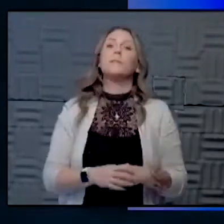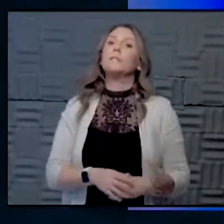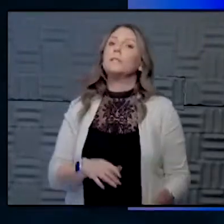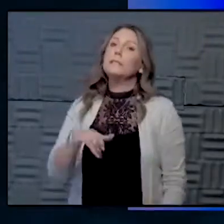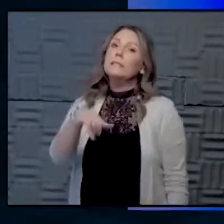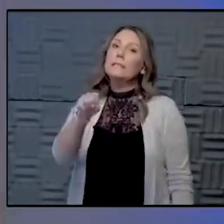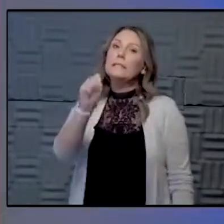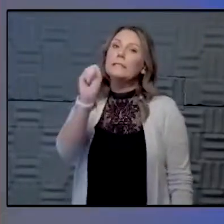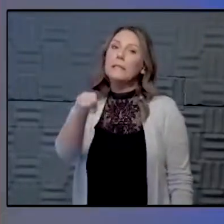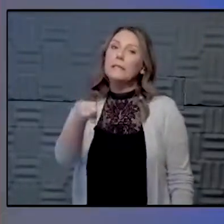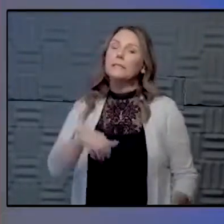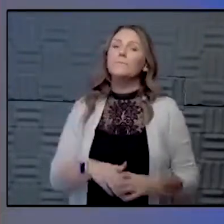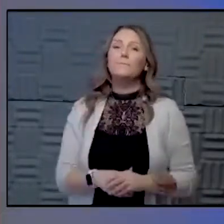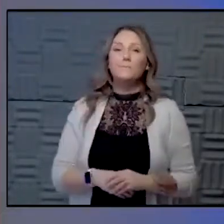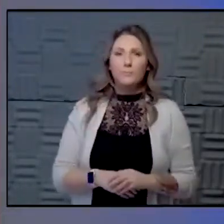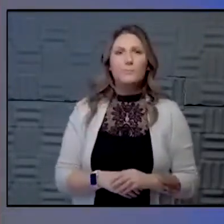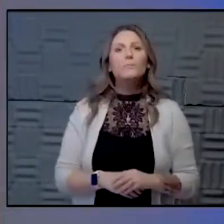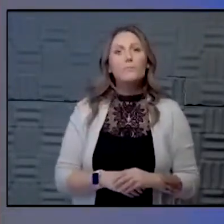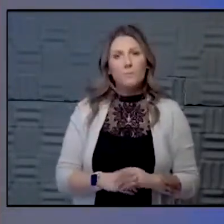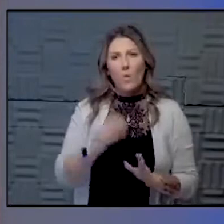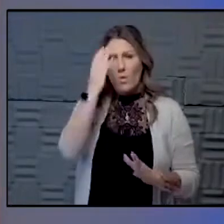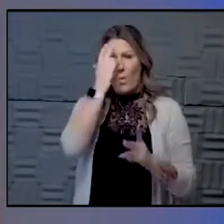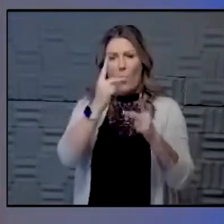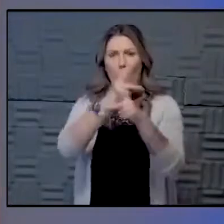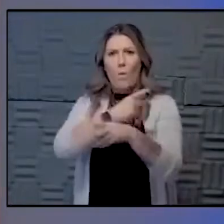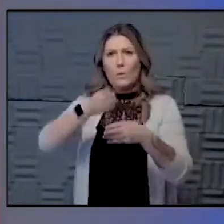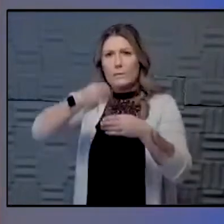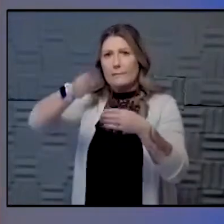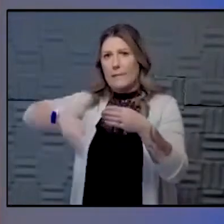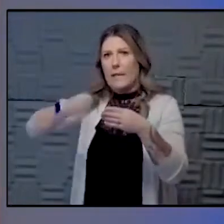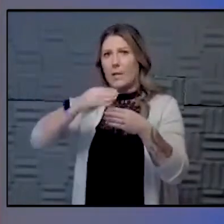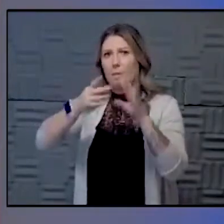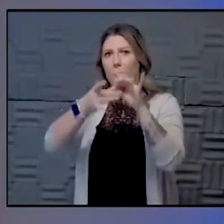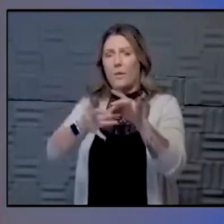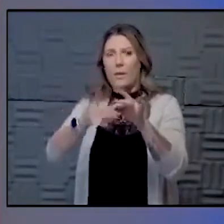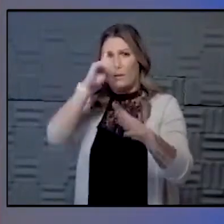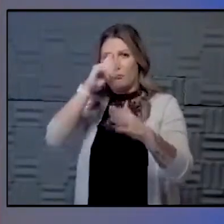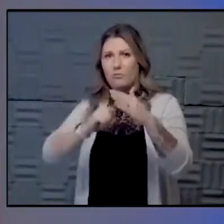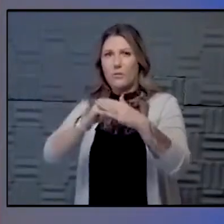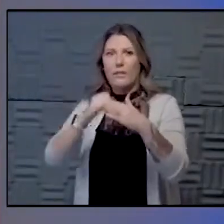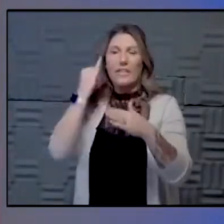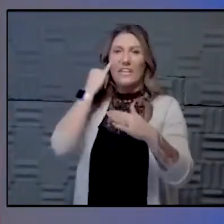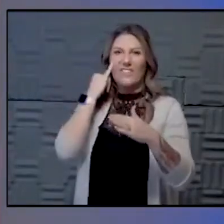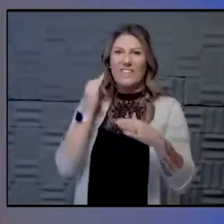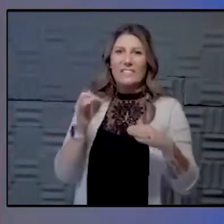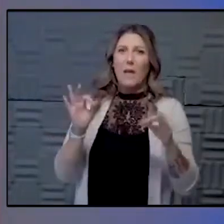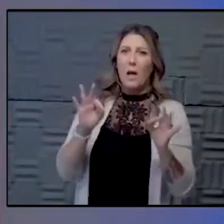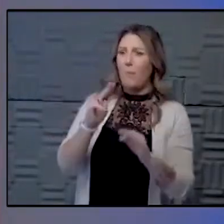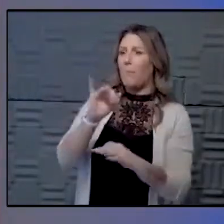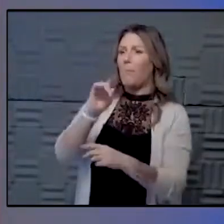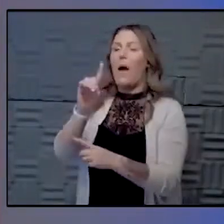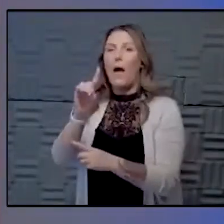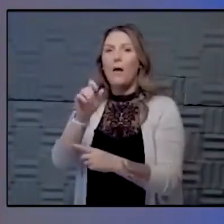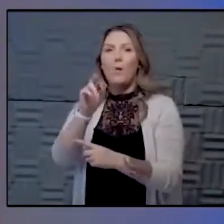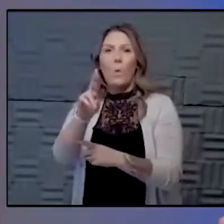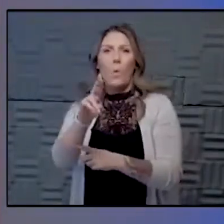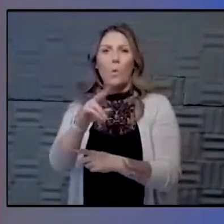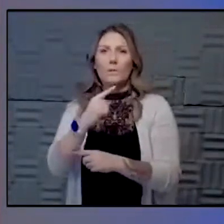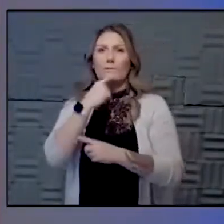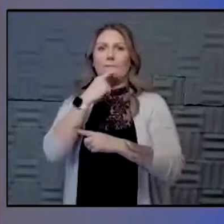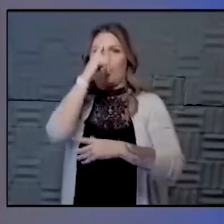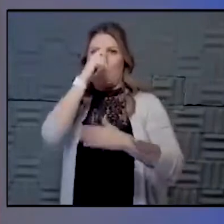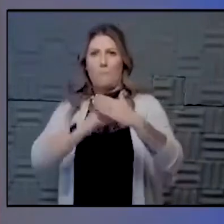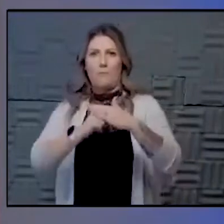Yes, it's known that there are worse outcomes in stroke, whether it's a mild stroke or a more severe stroke, if you